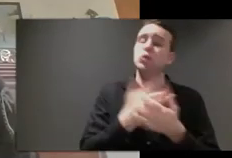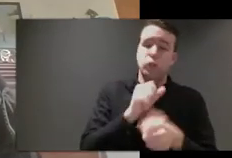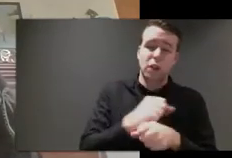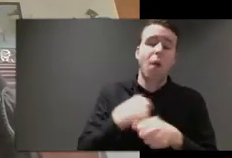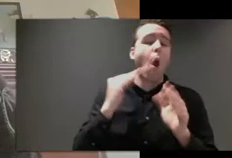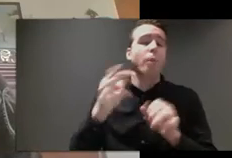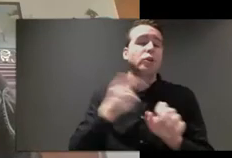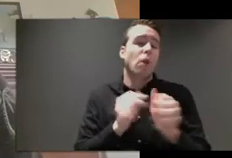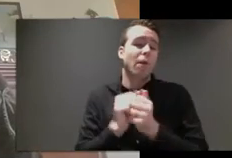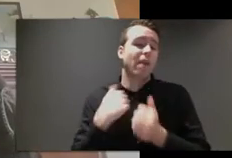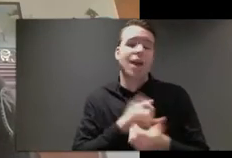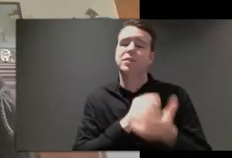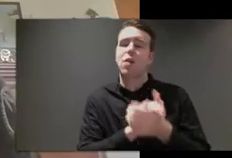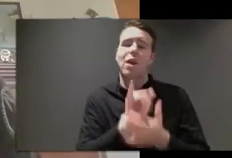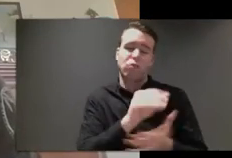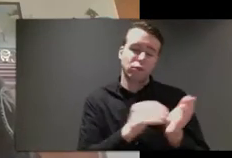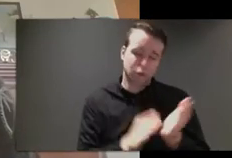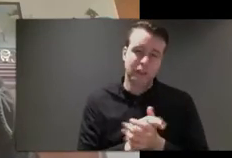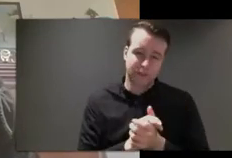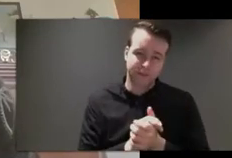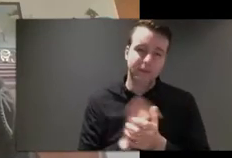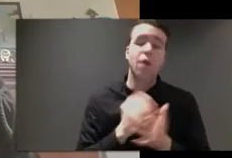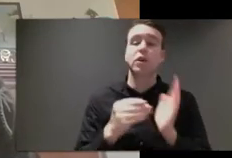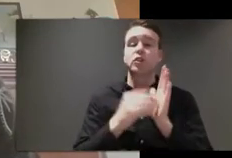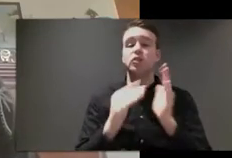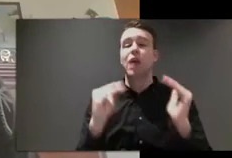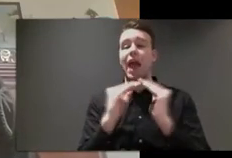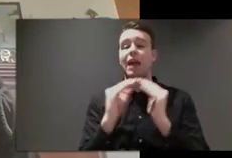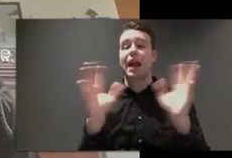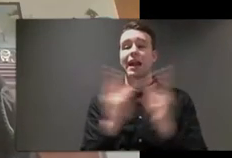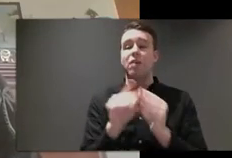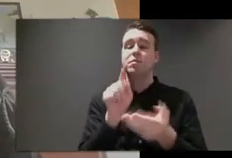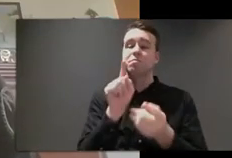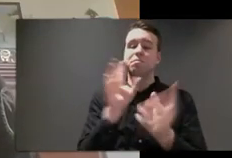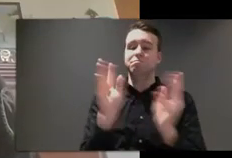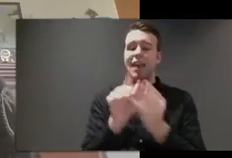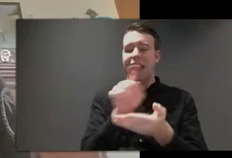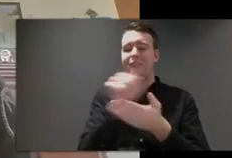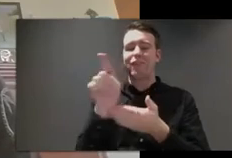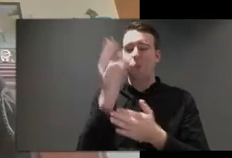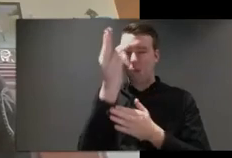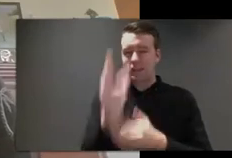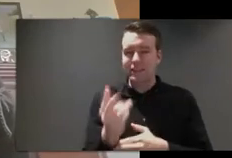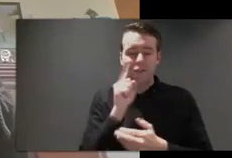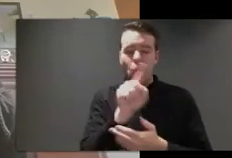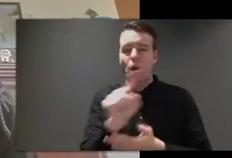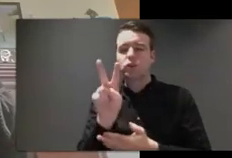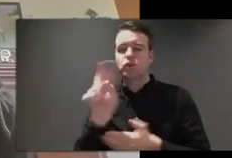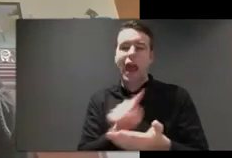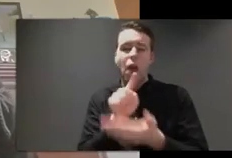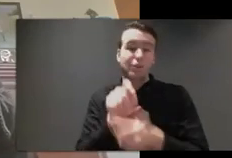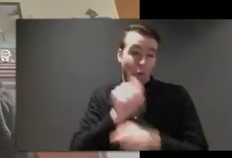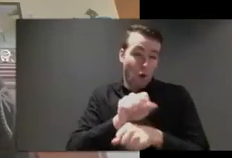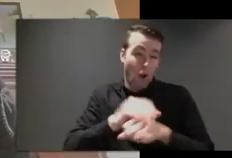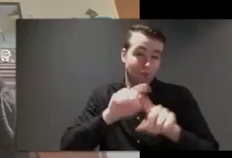in congratulating these students. Our Student Equity Council has been meeting every Wednesday for 1 to 2 hours. They are working on